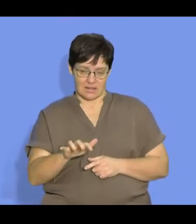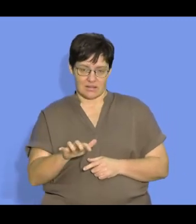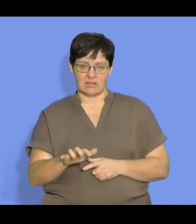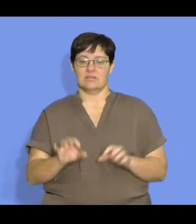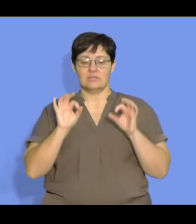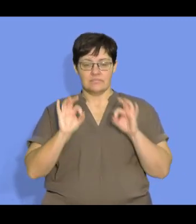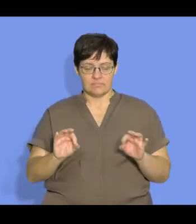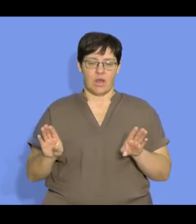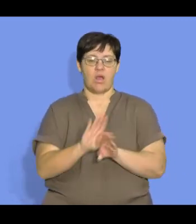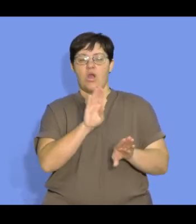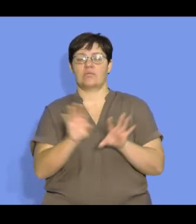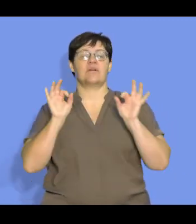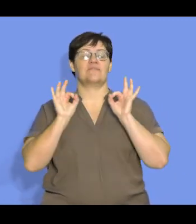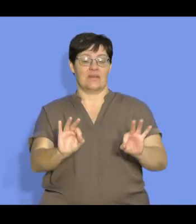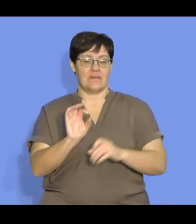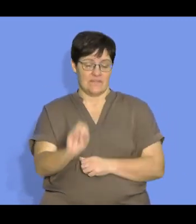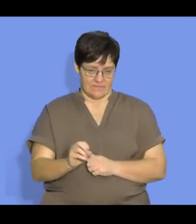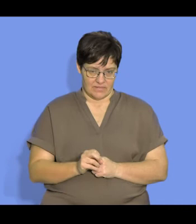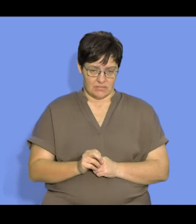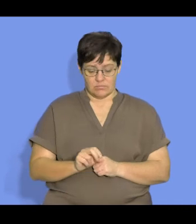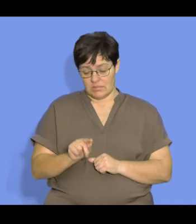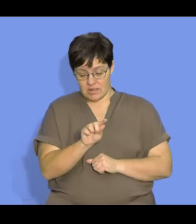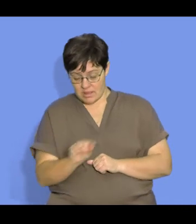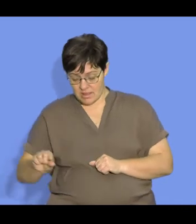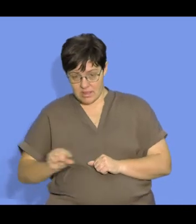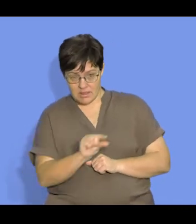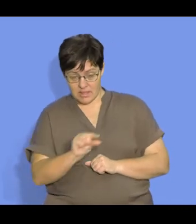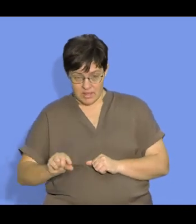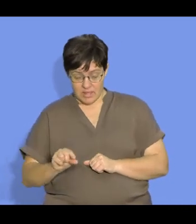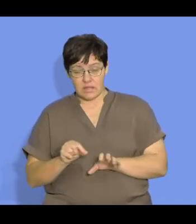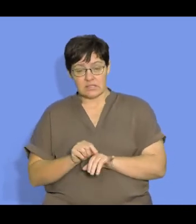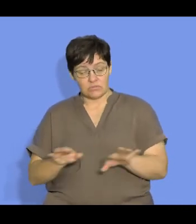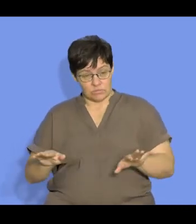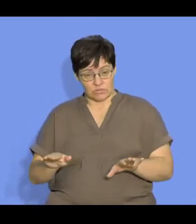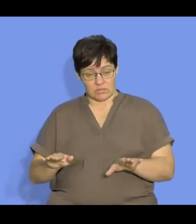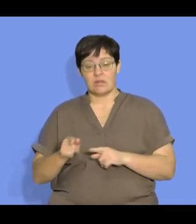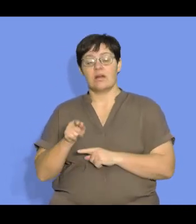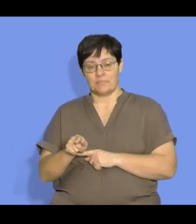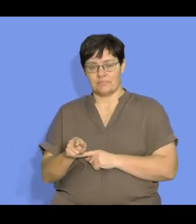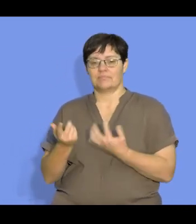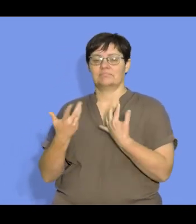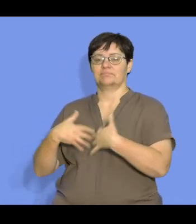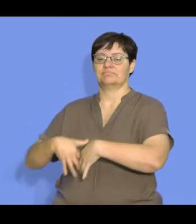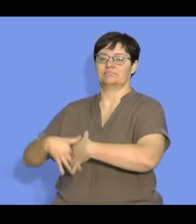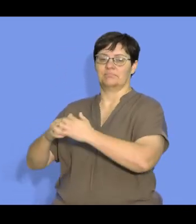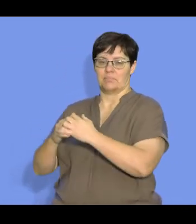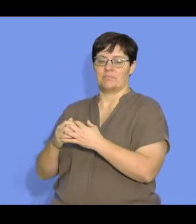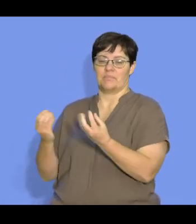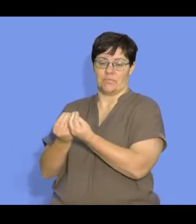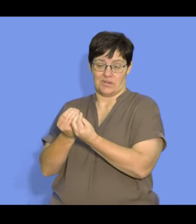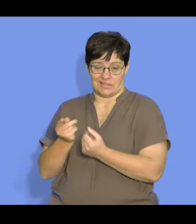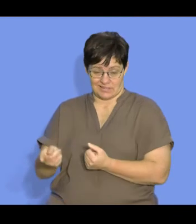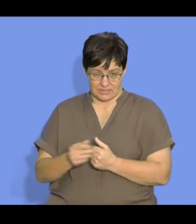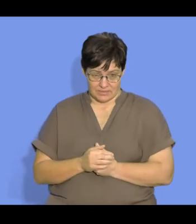effective collisions. In other words, this part of my distribution curve is the particles that will